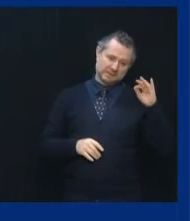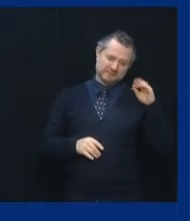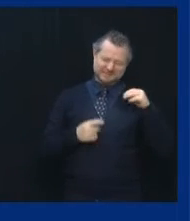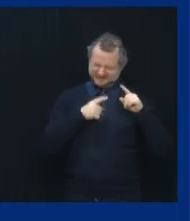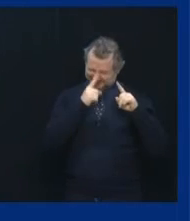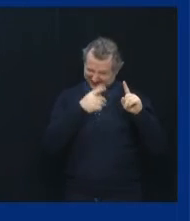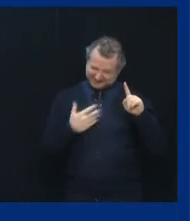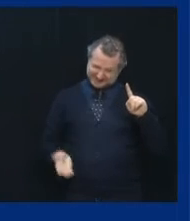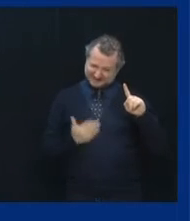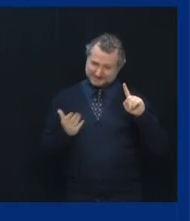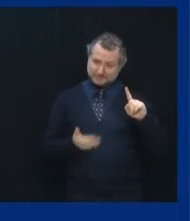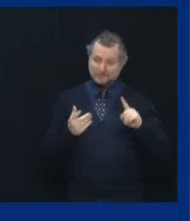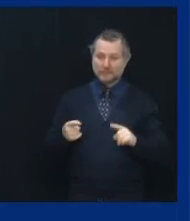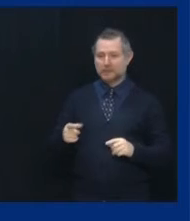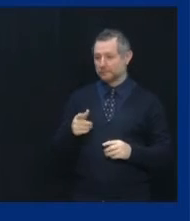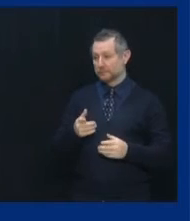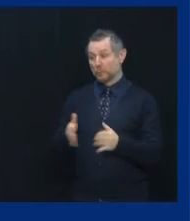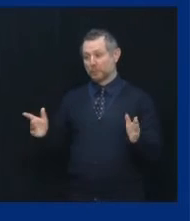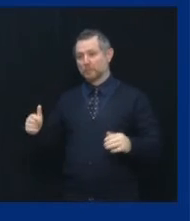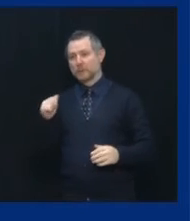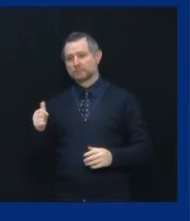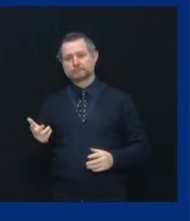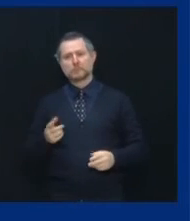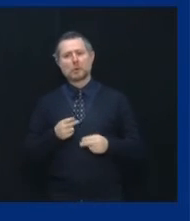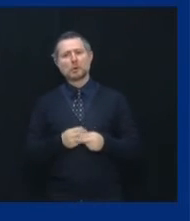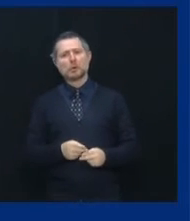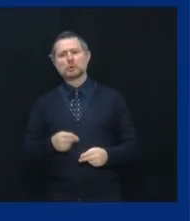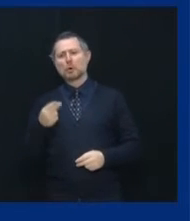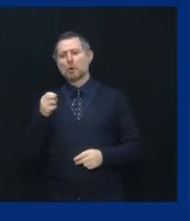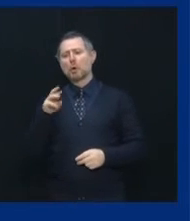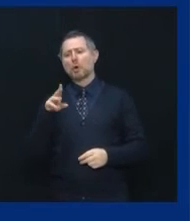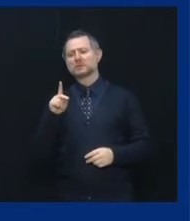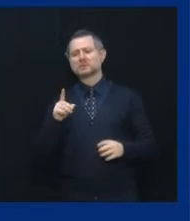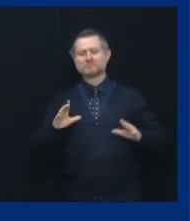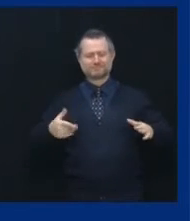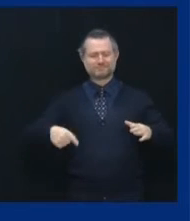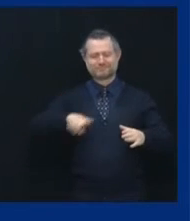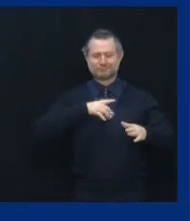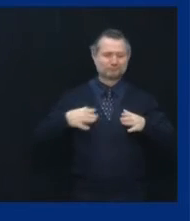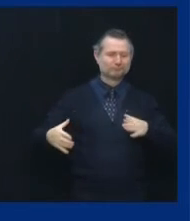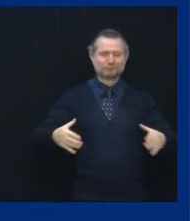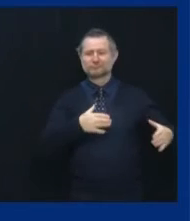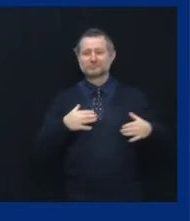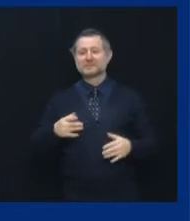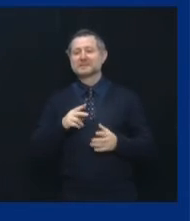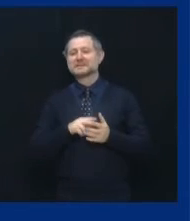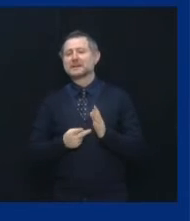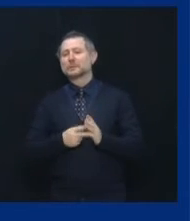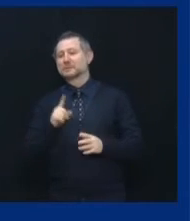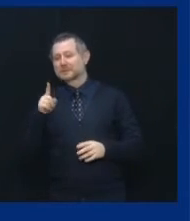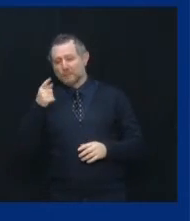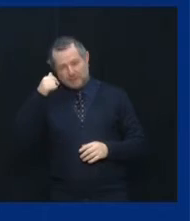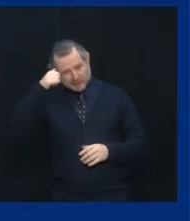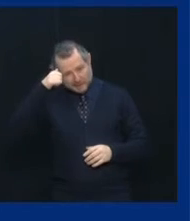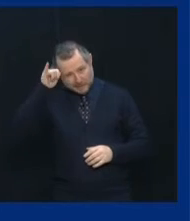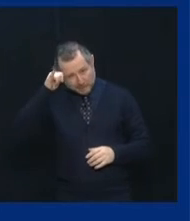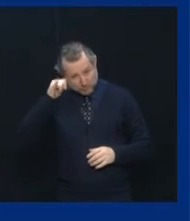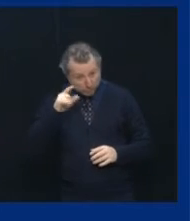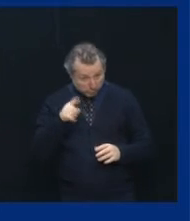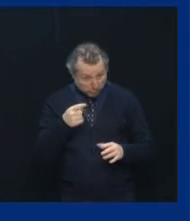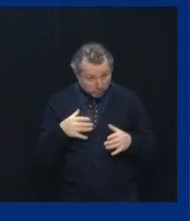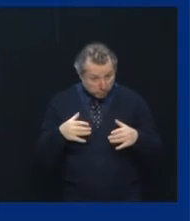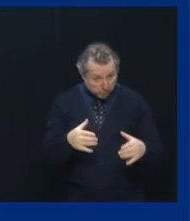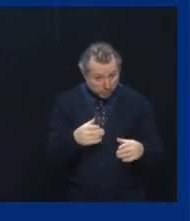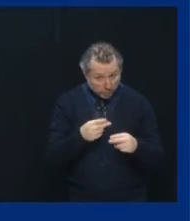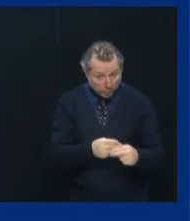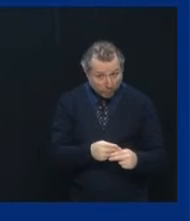What's less than herd immunity? Single cow immunity? What would they do? Next question,